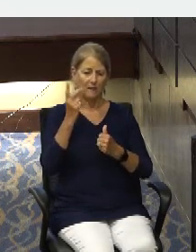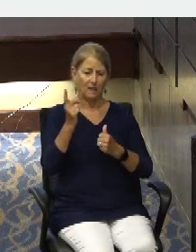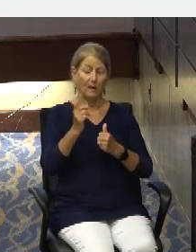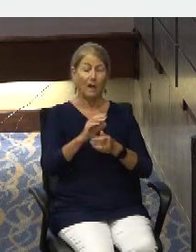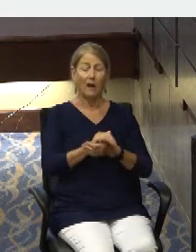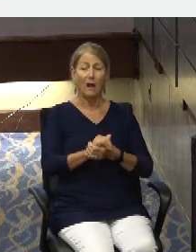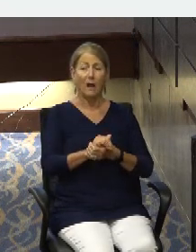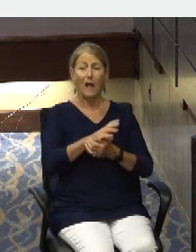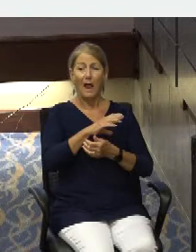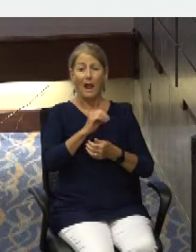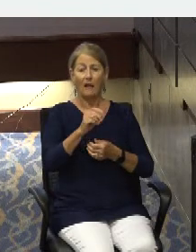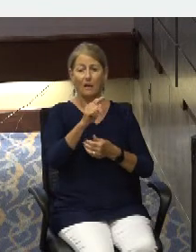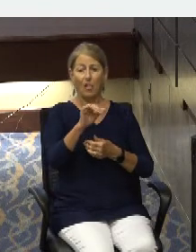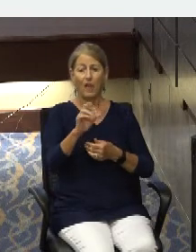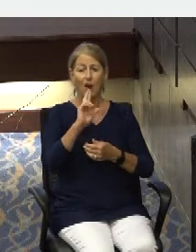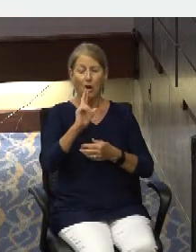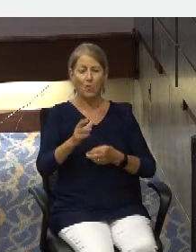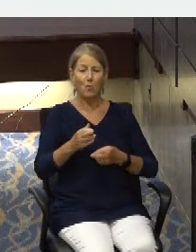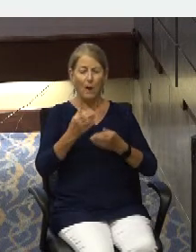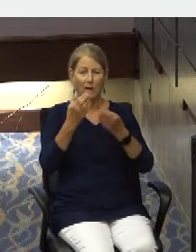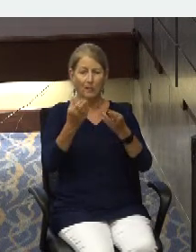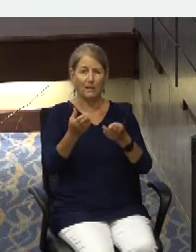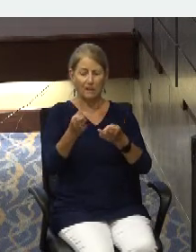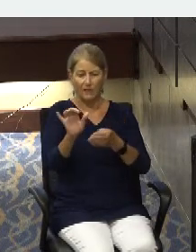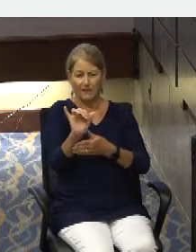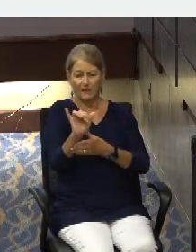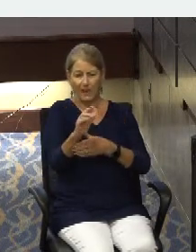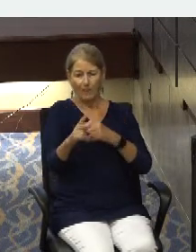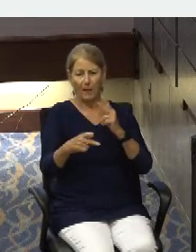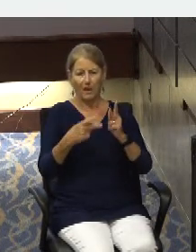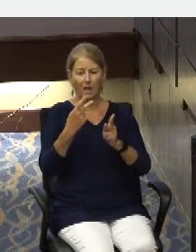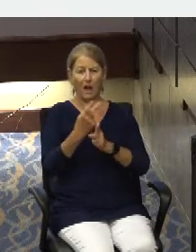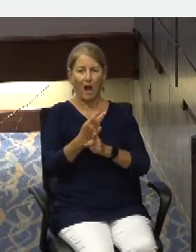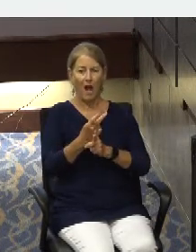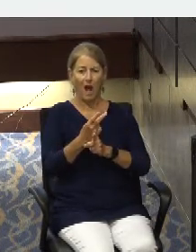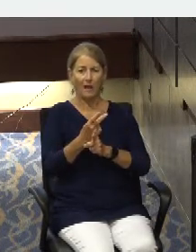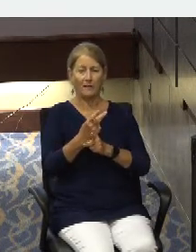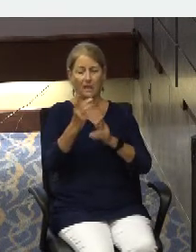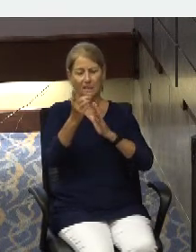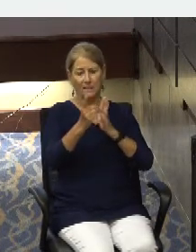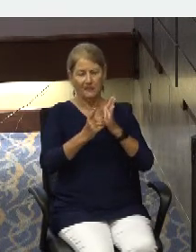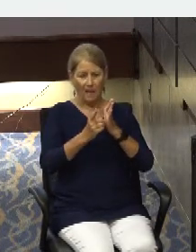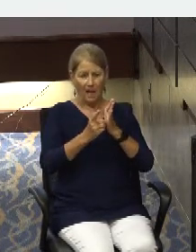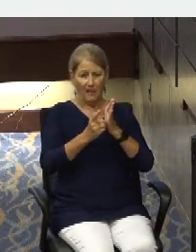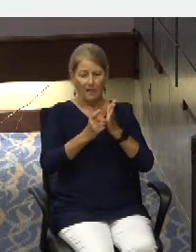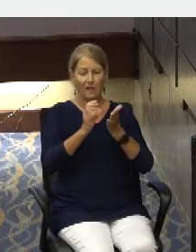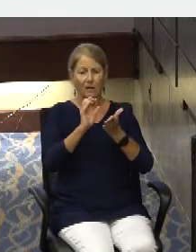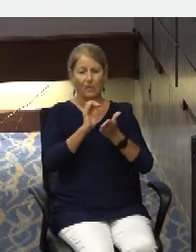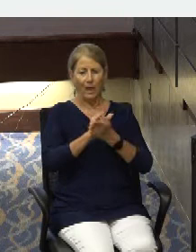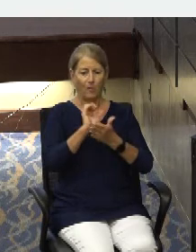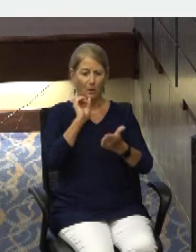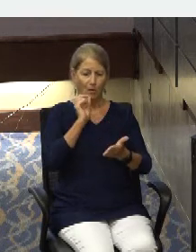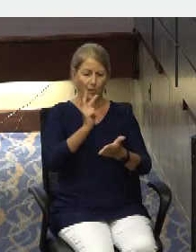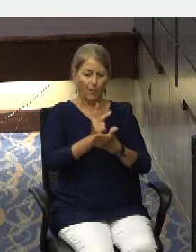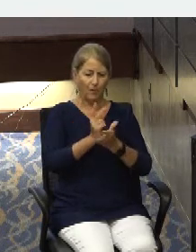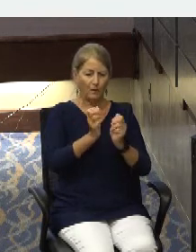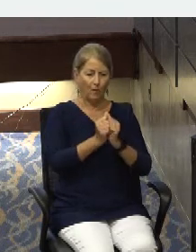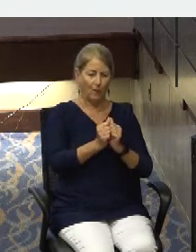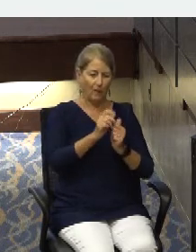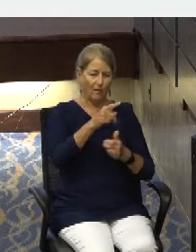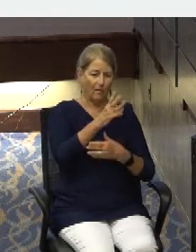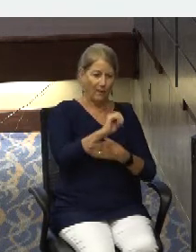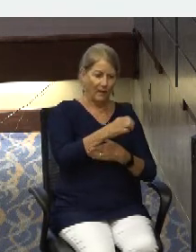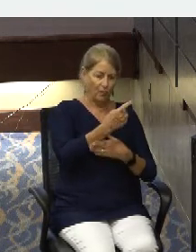And they are recommending the same type of design elements that were approved with Phases 1 and 2, as well